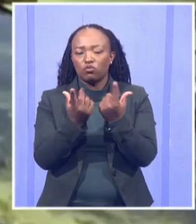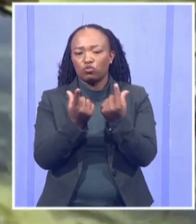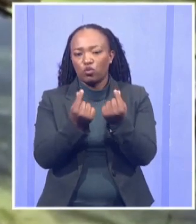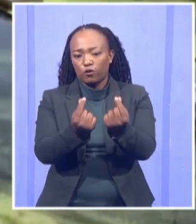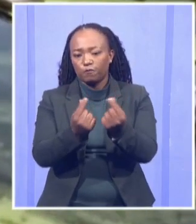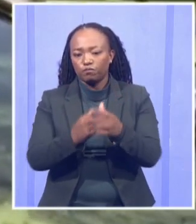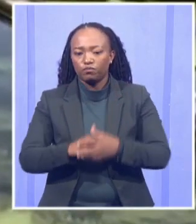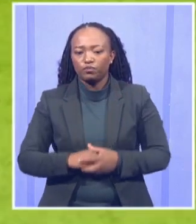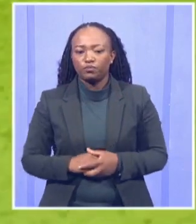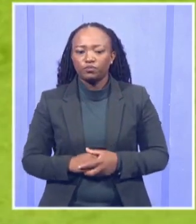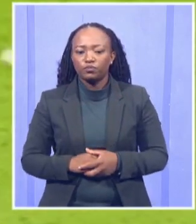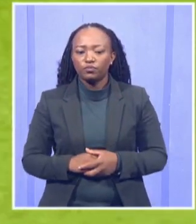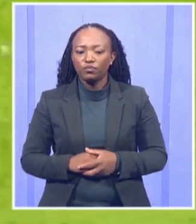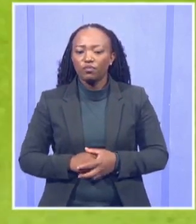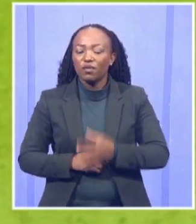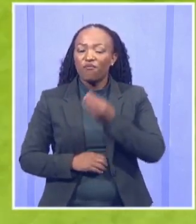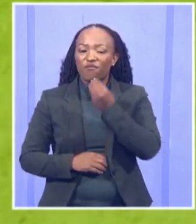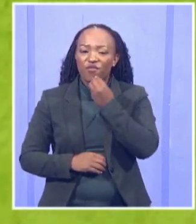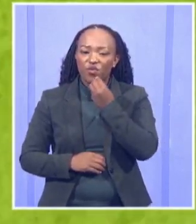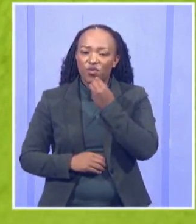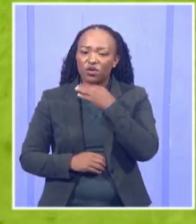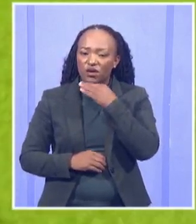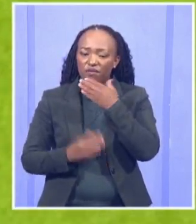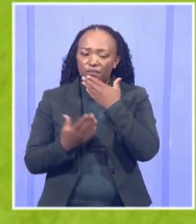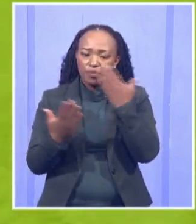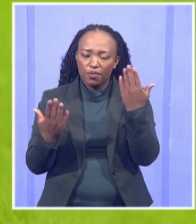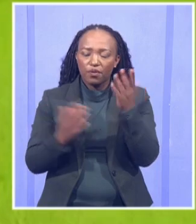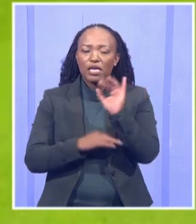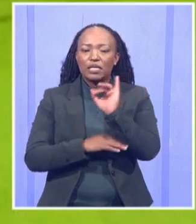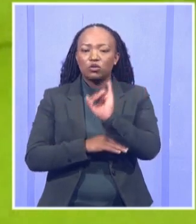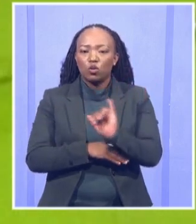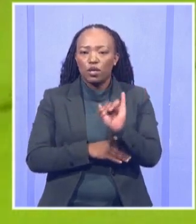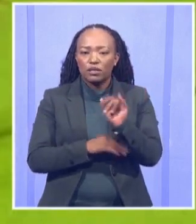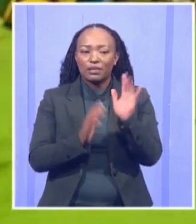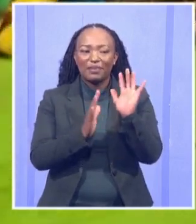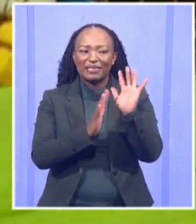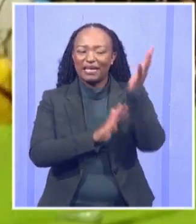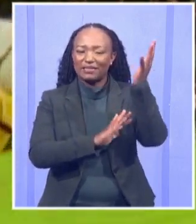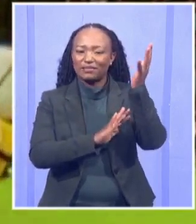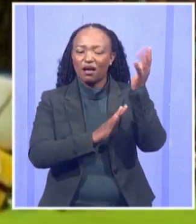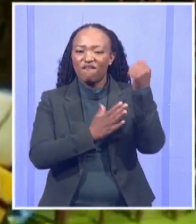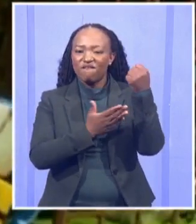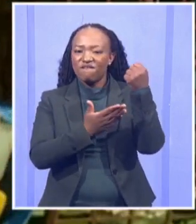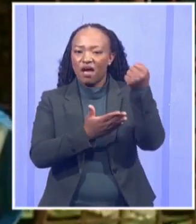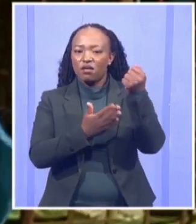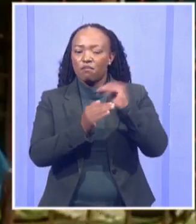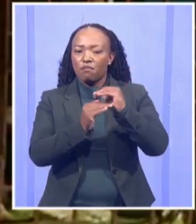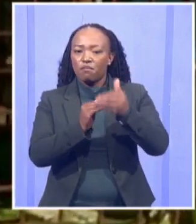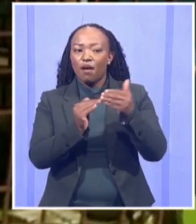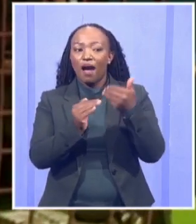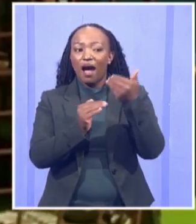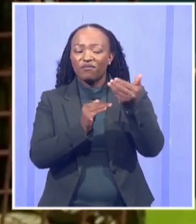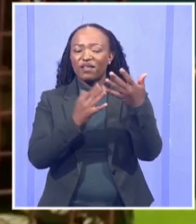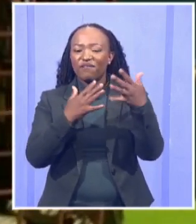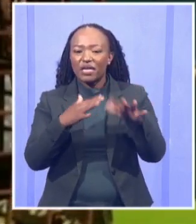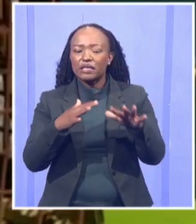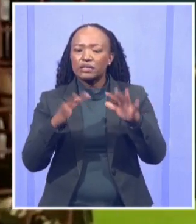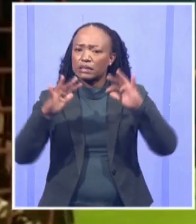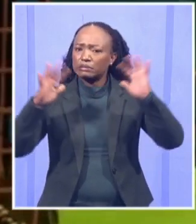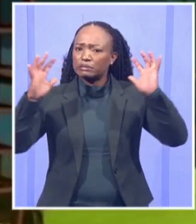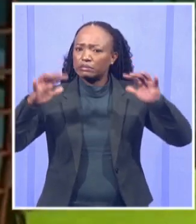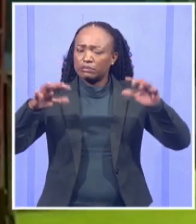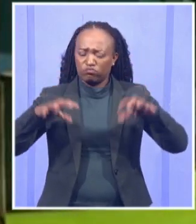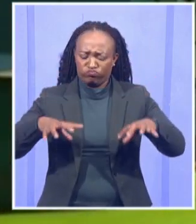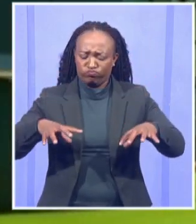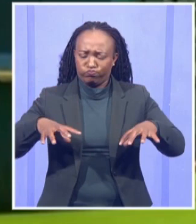Includes rapid access to insurance, as well as disaster protection funding after floods or drought. The Global Shield is